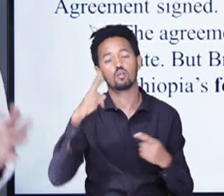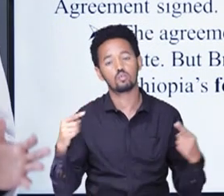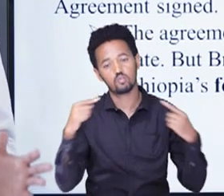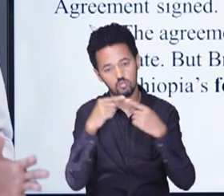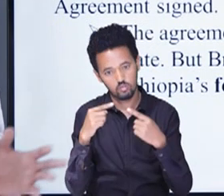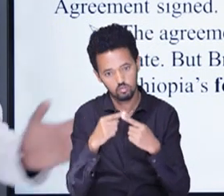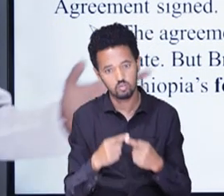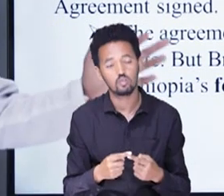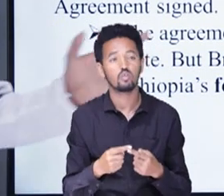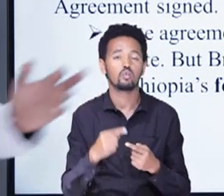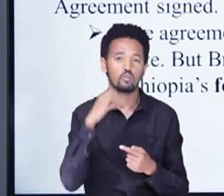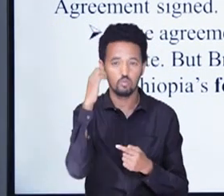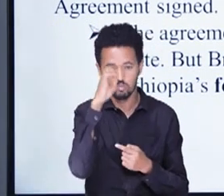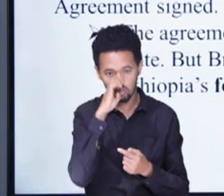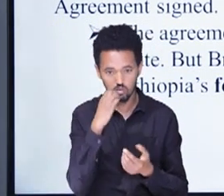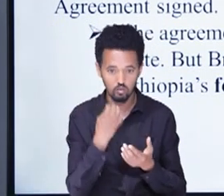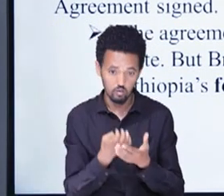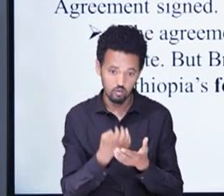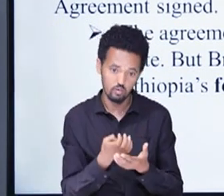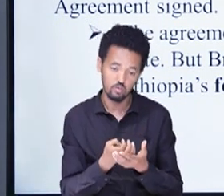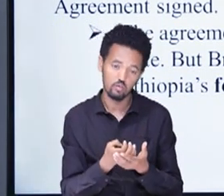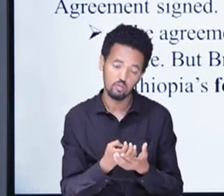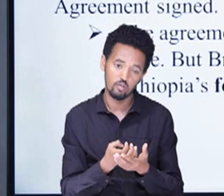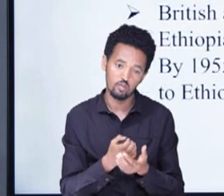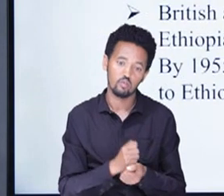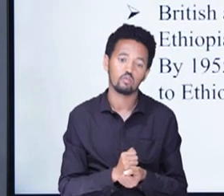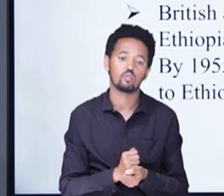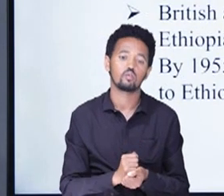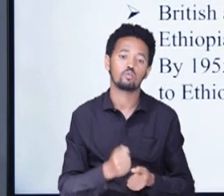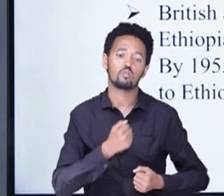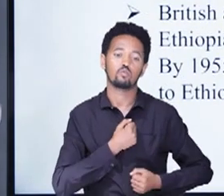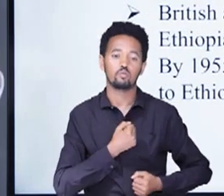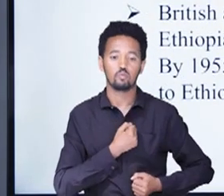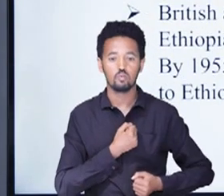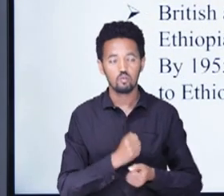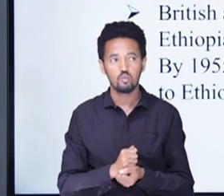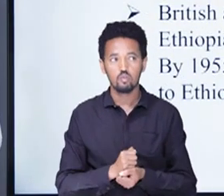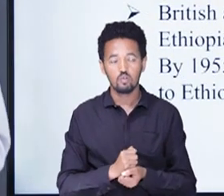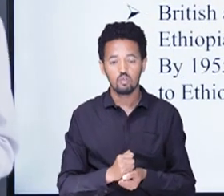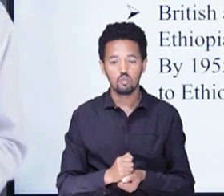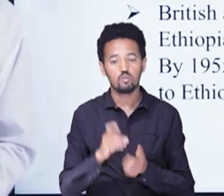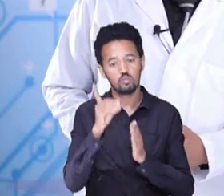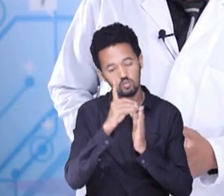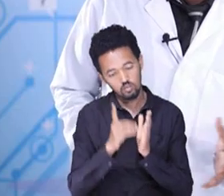Ethiopian finance, and Ethiopian military. On